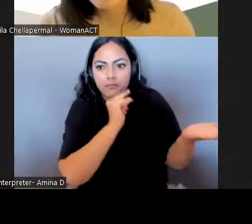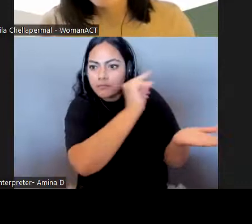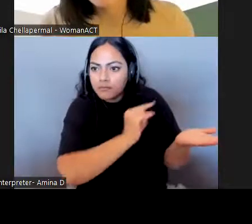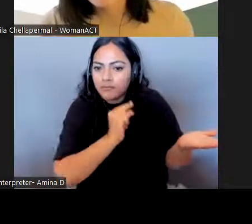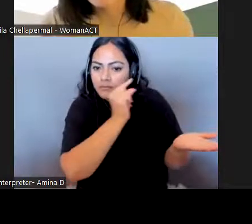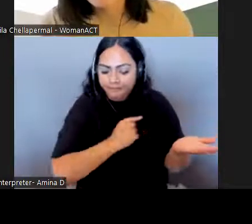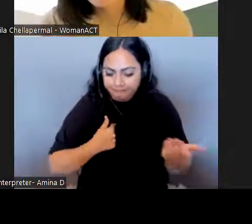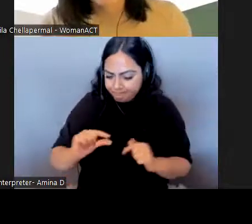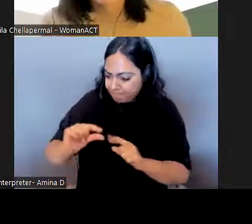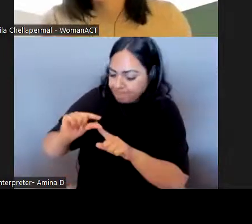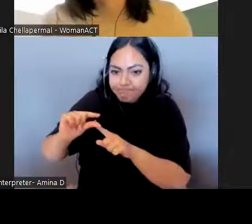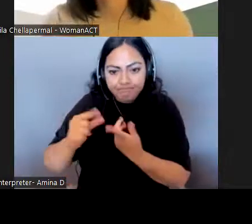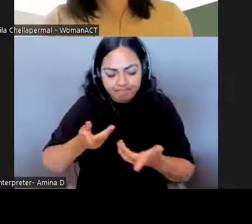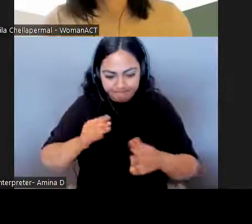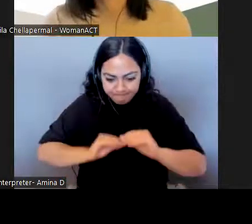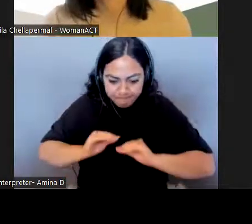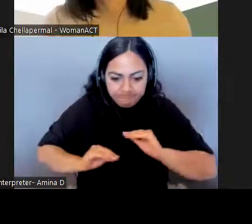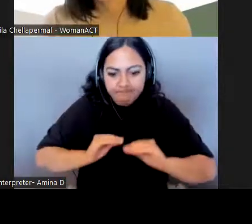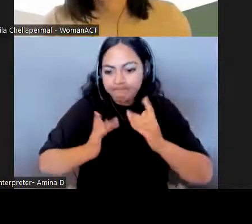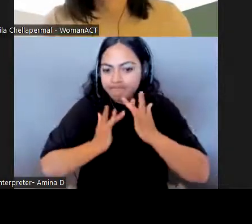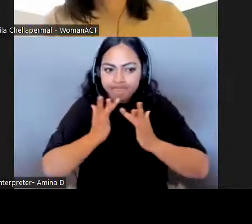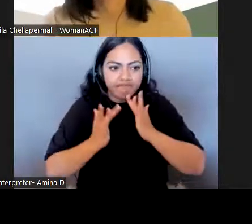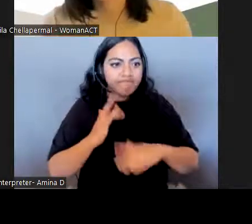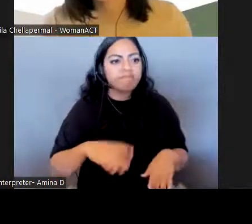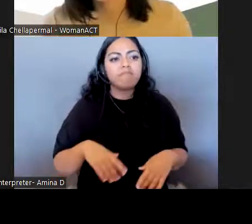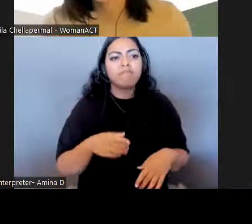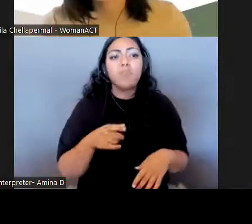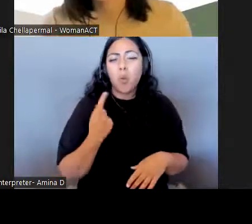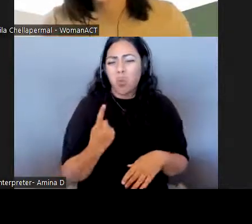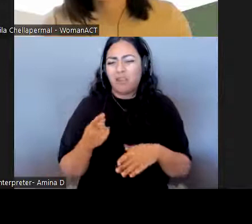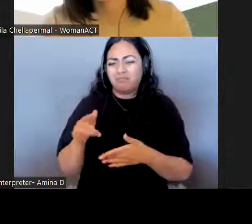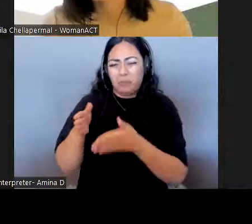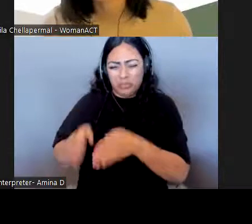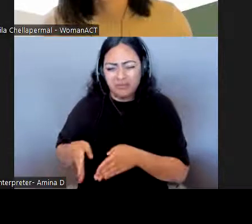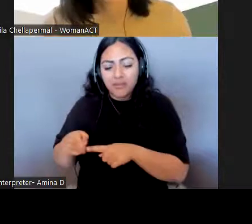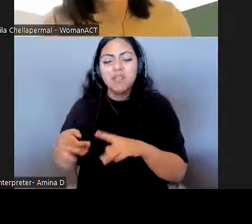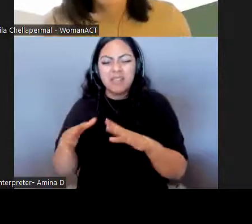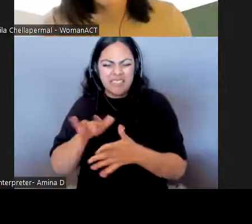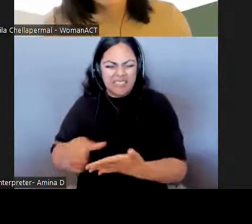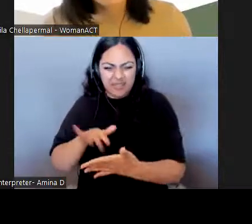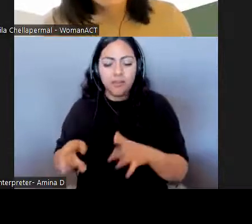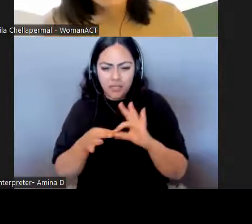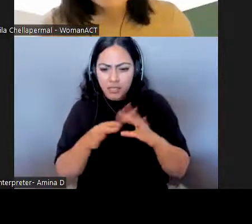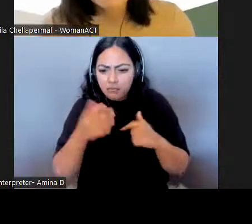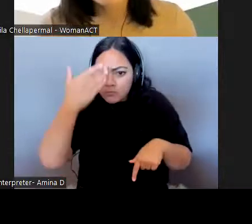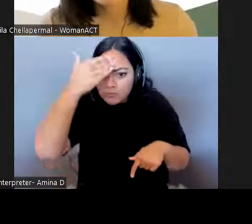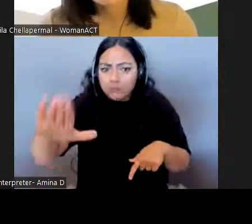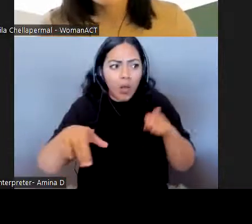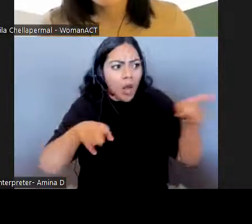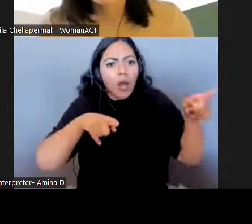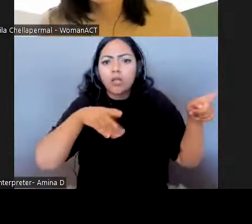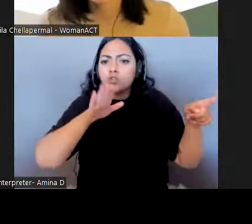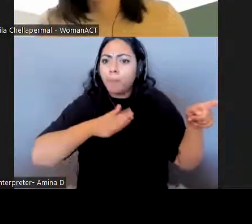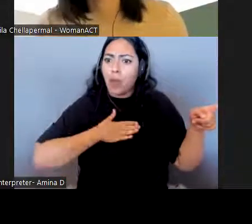their money was used. So one study participant shared that she was often not aware when her adult children were using her bank card. And the way